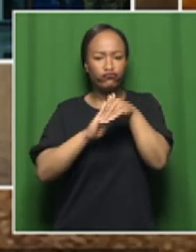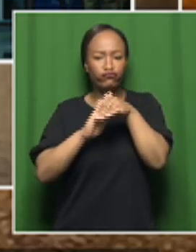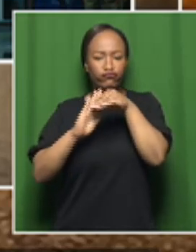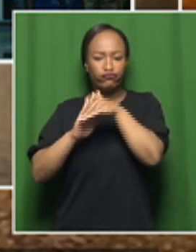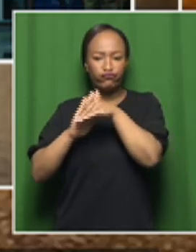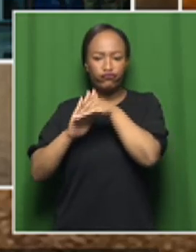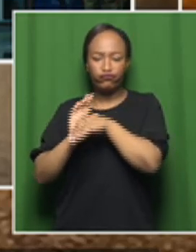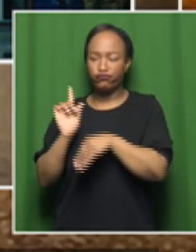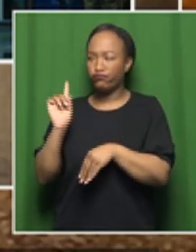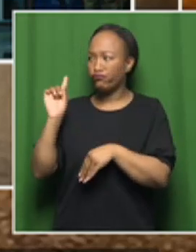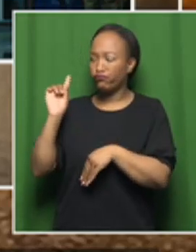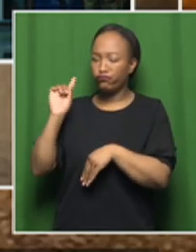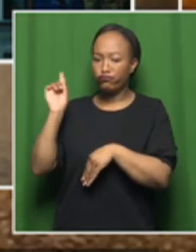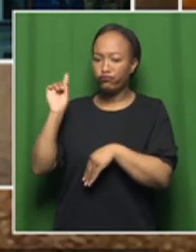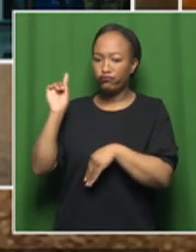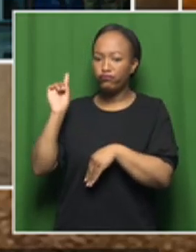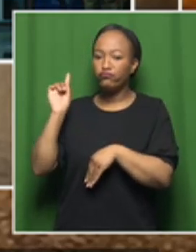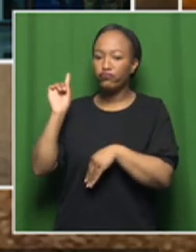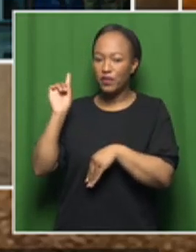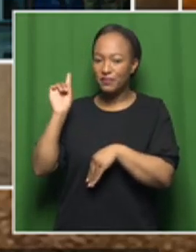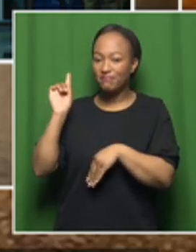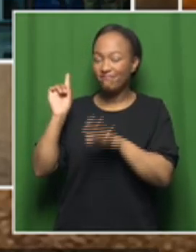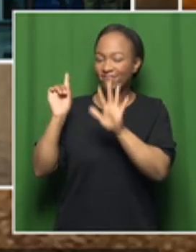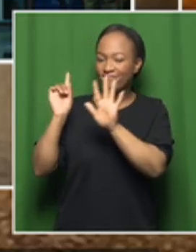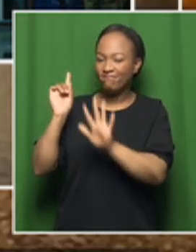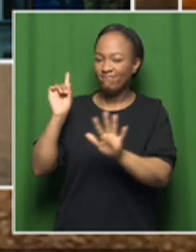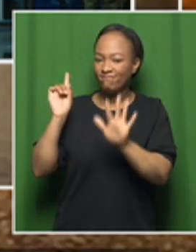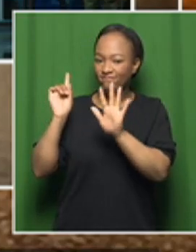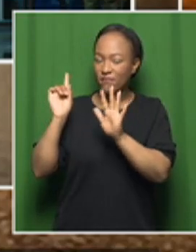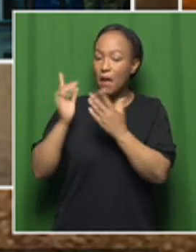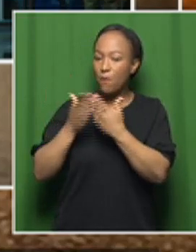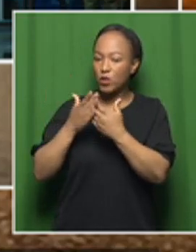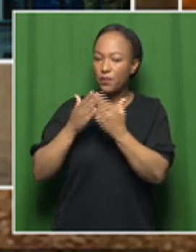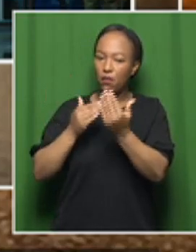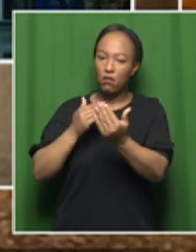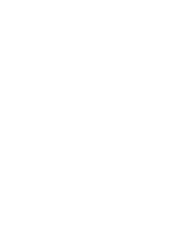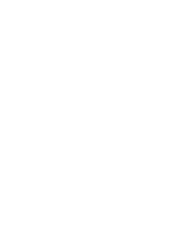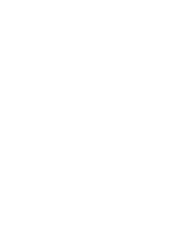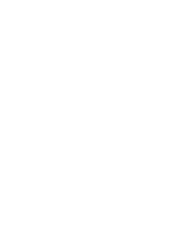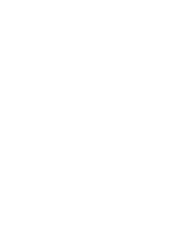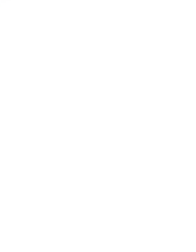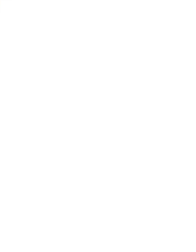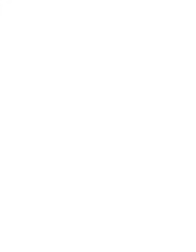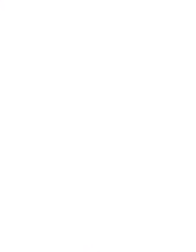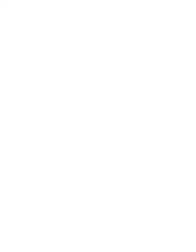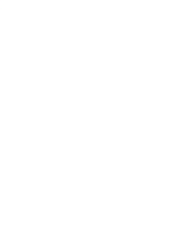That is an estimate, but it's what we're likely to see as we get through into November. All right.